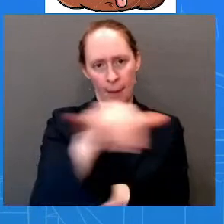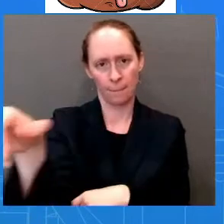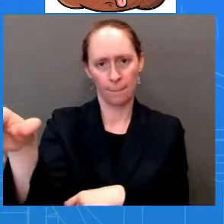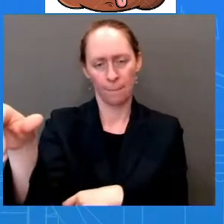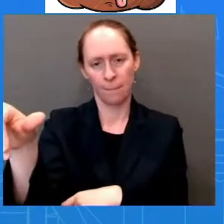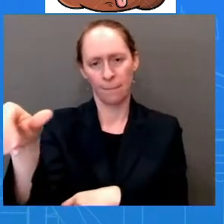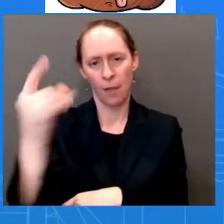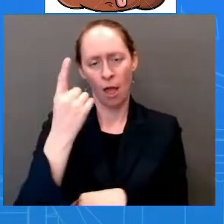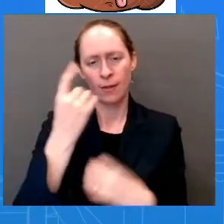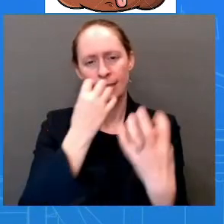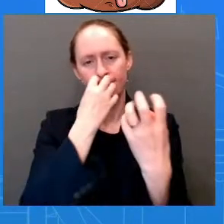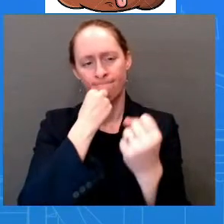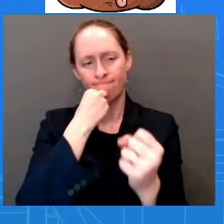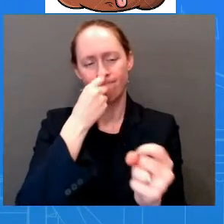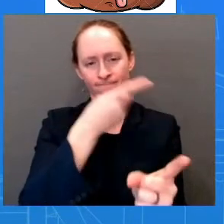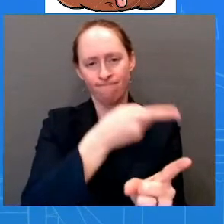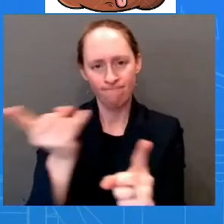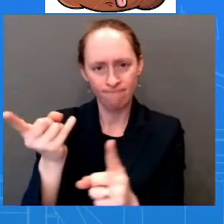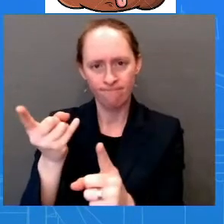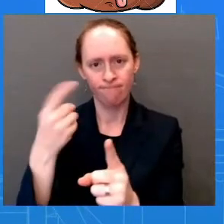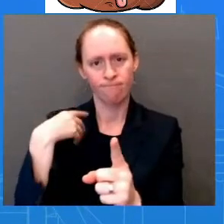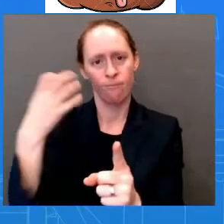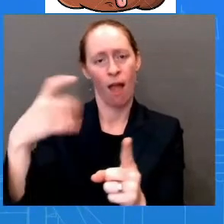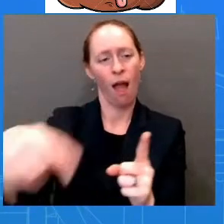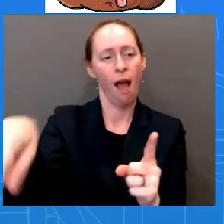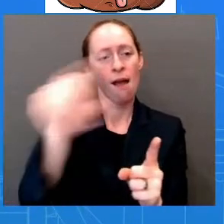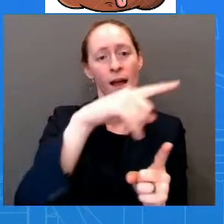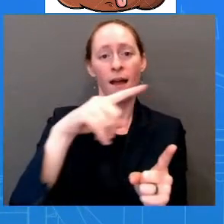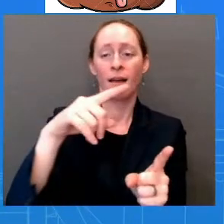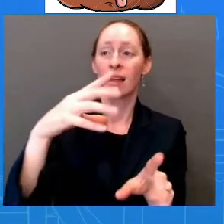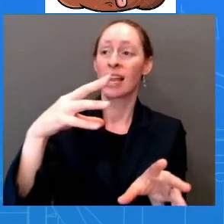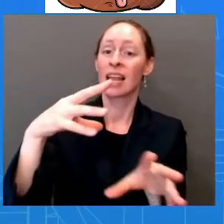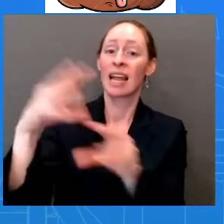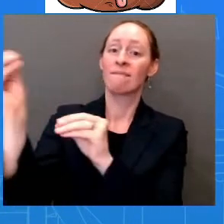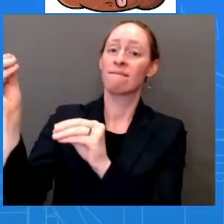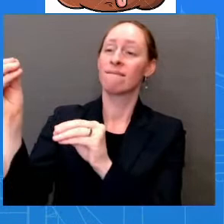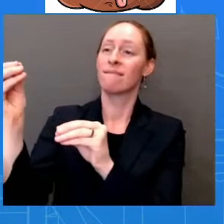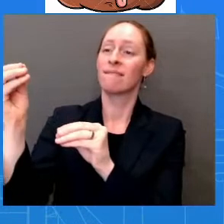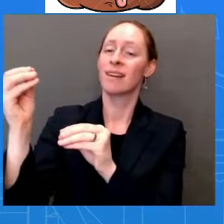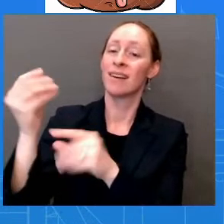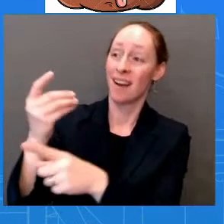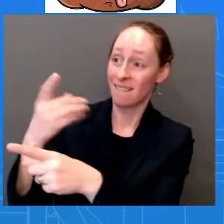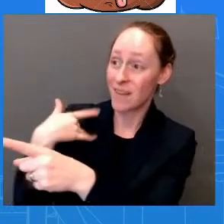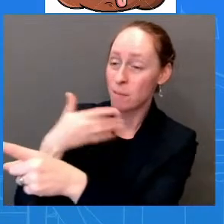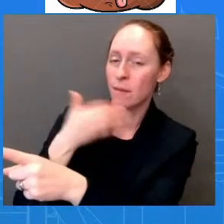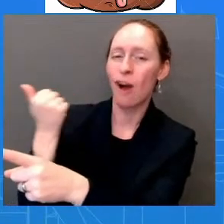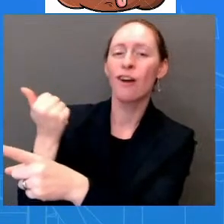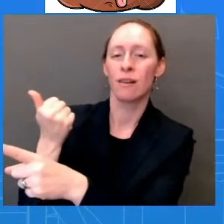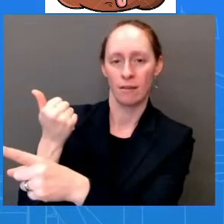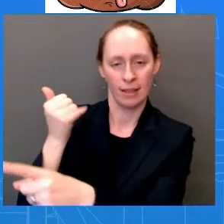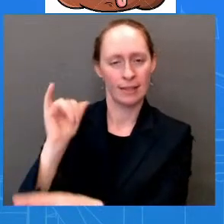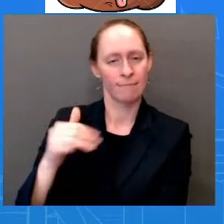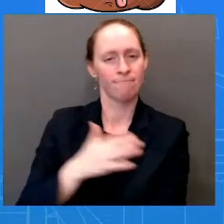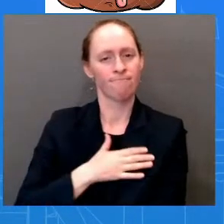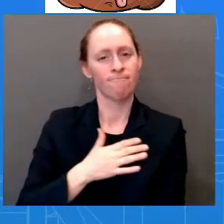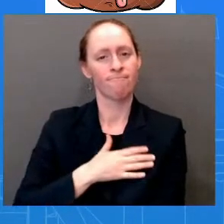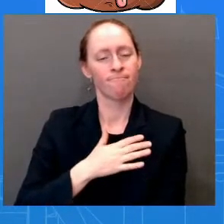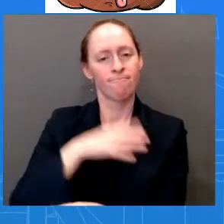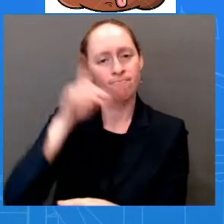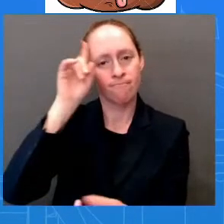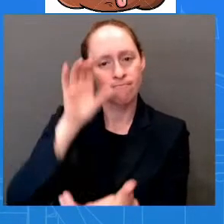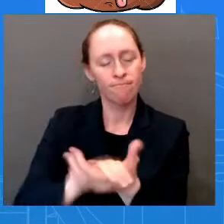out healthy. So when I see people in this country, because of the divisiveness in our country, of not